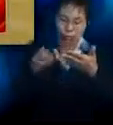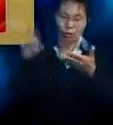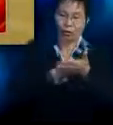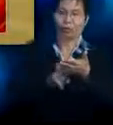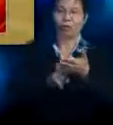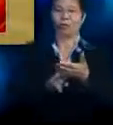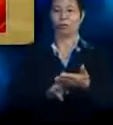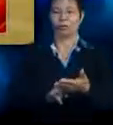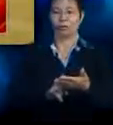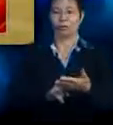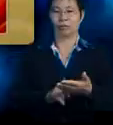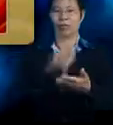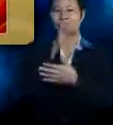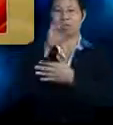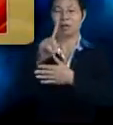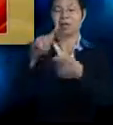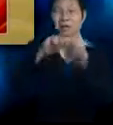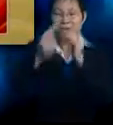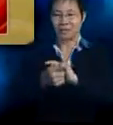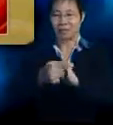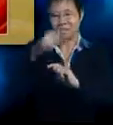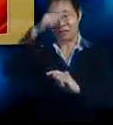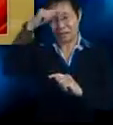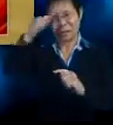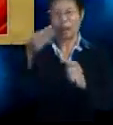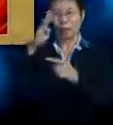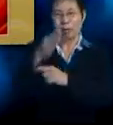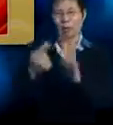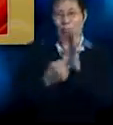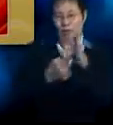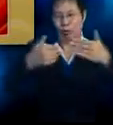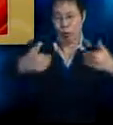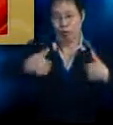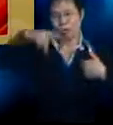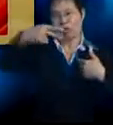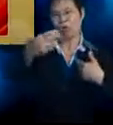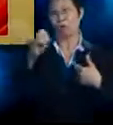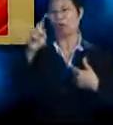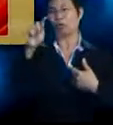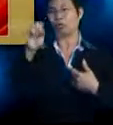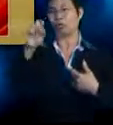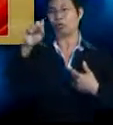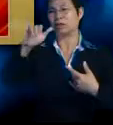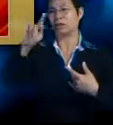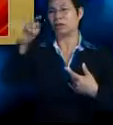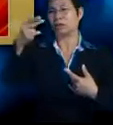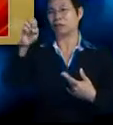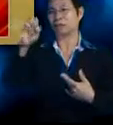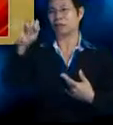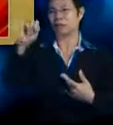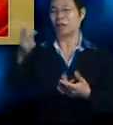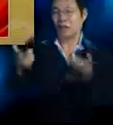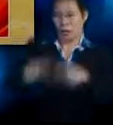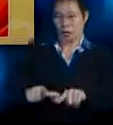the iodine turns dark blue on leaf. This shows that photosynthesis has occurred. In plant